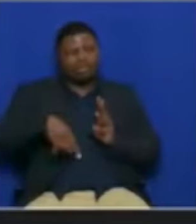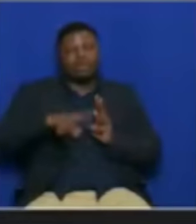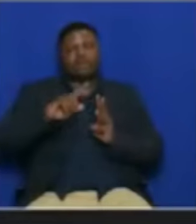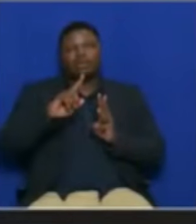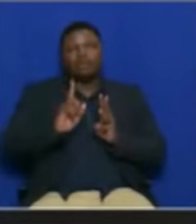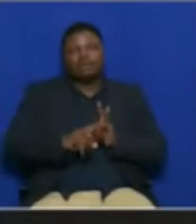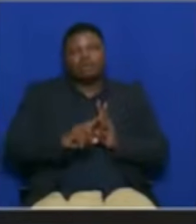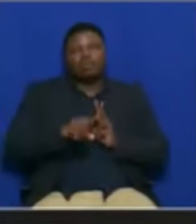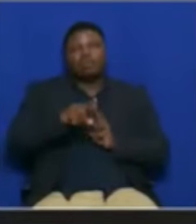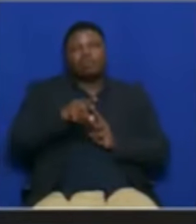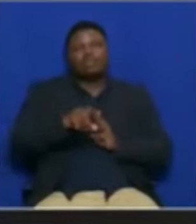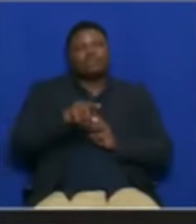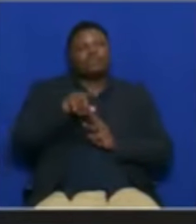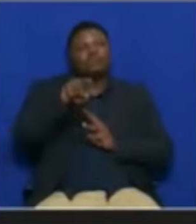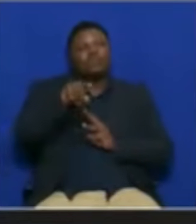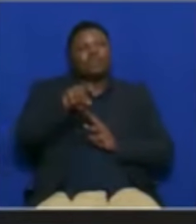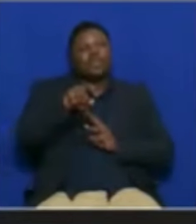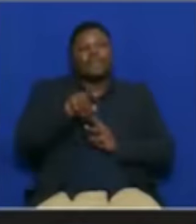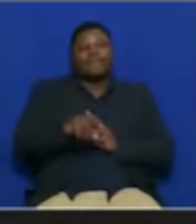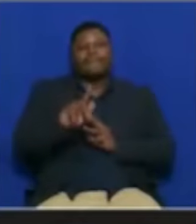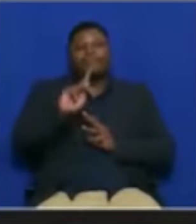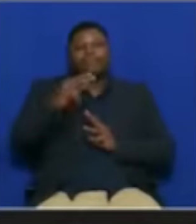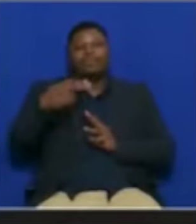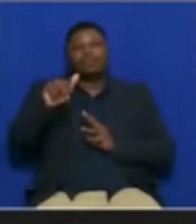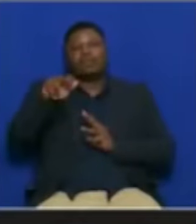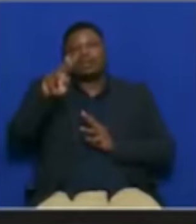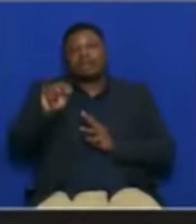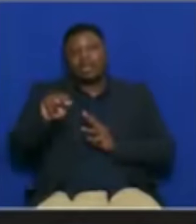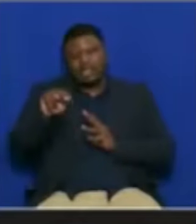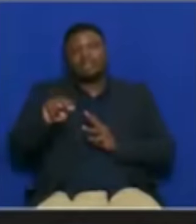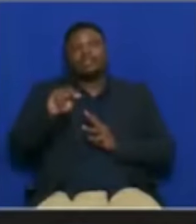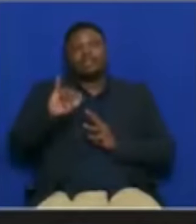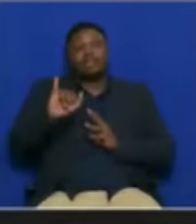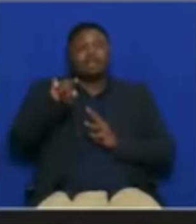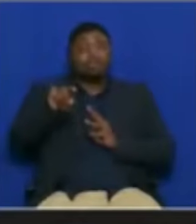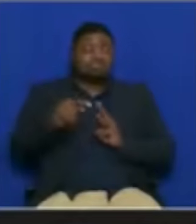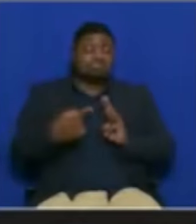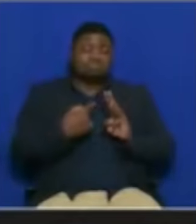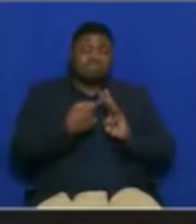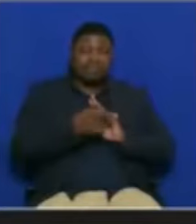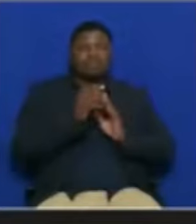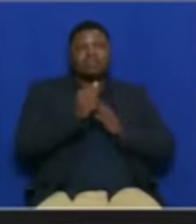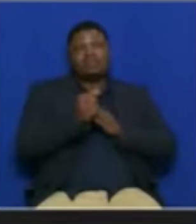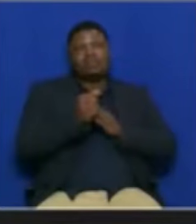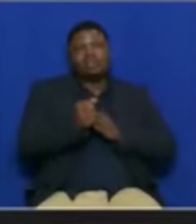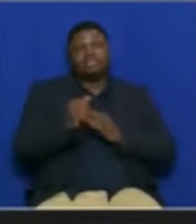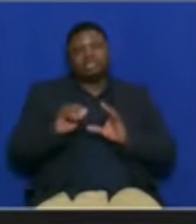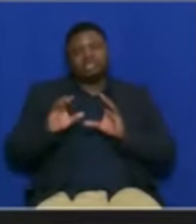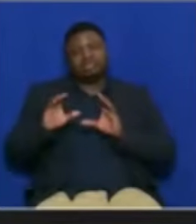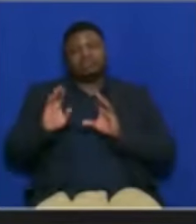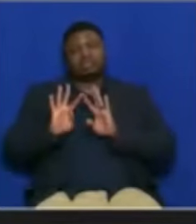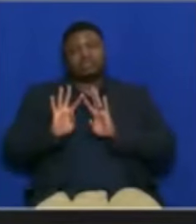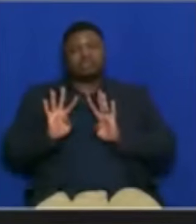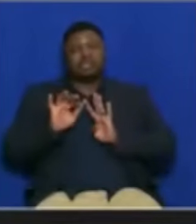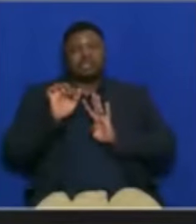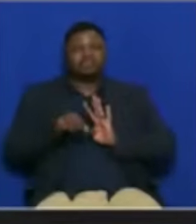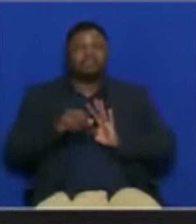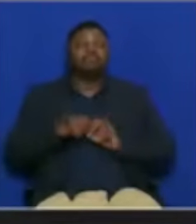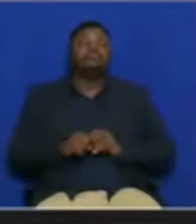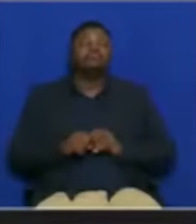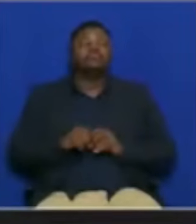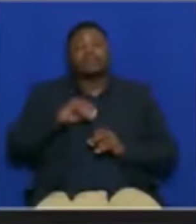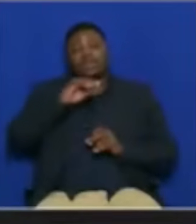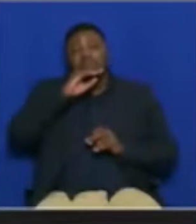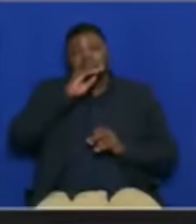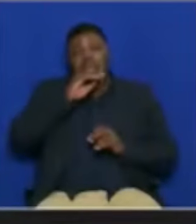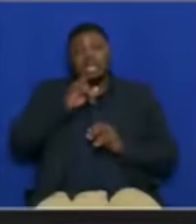got a list of approved panel members. So this seems to be the usual process that panels are